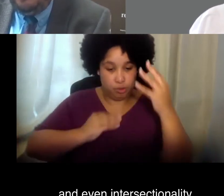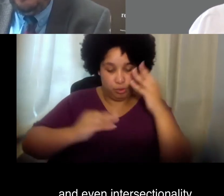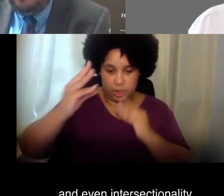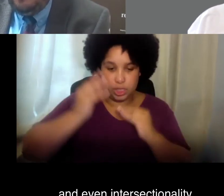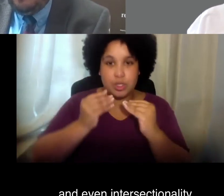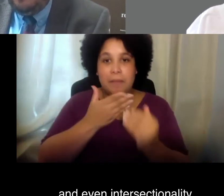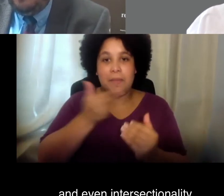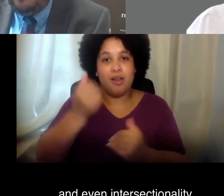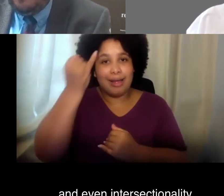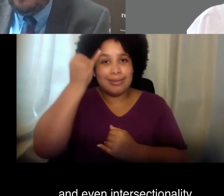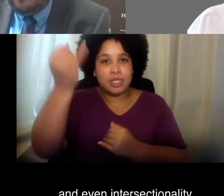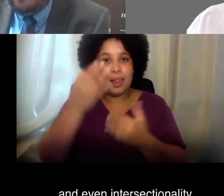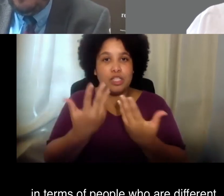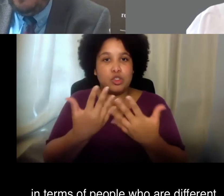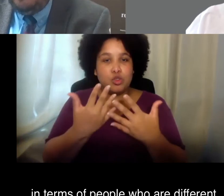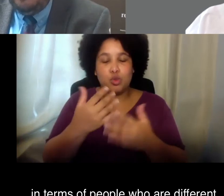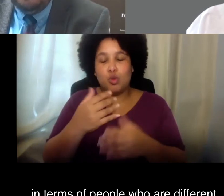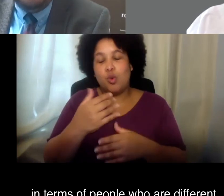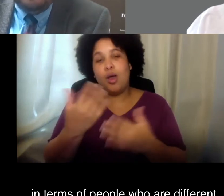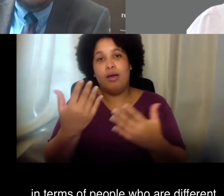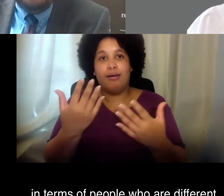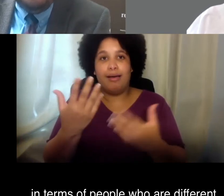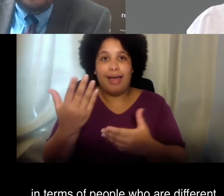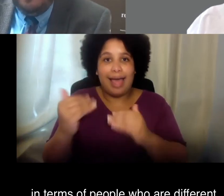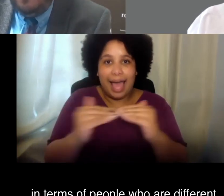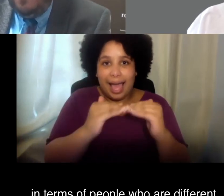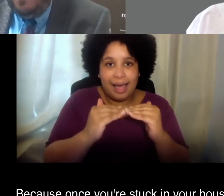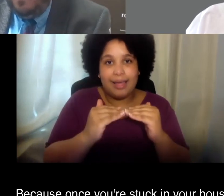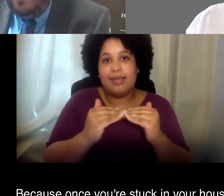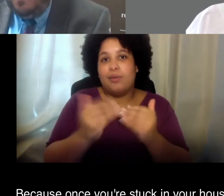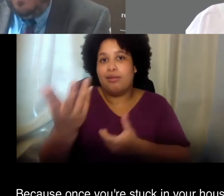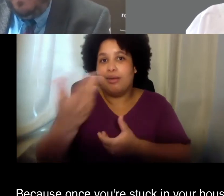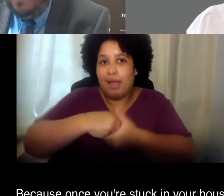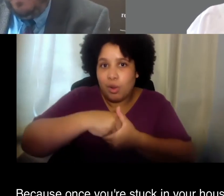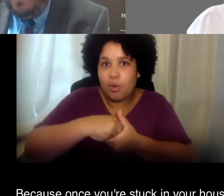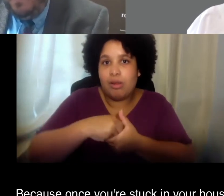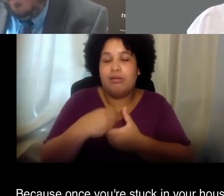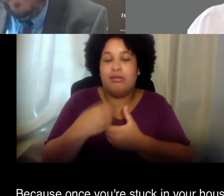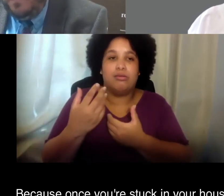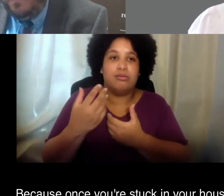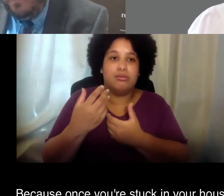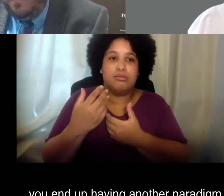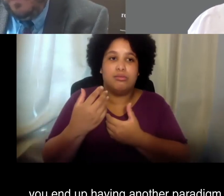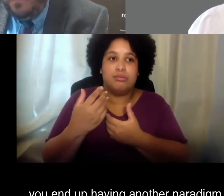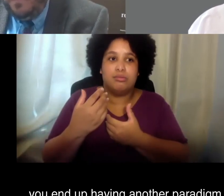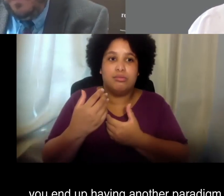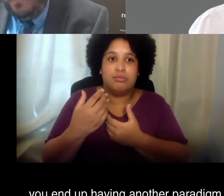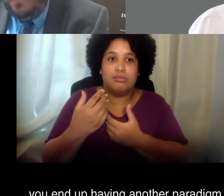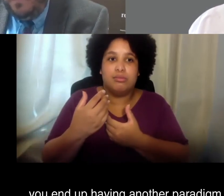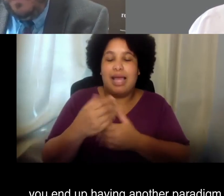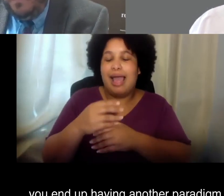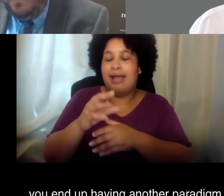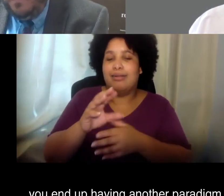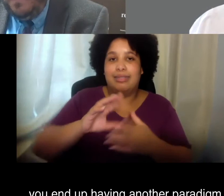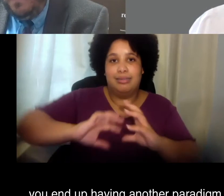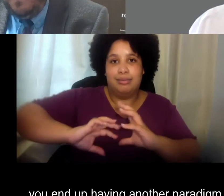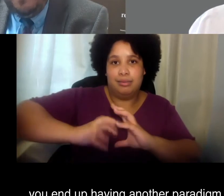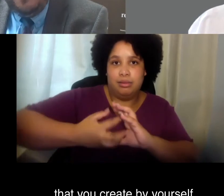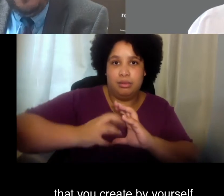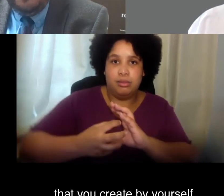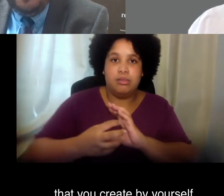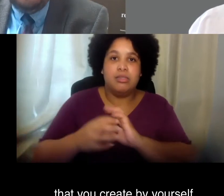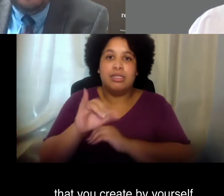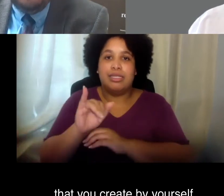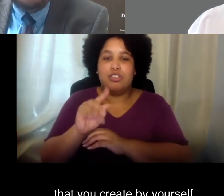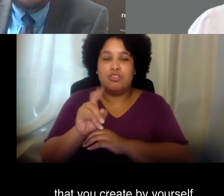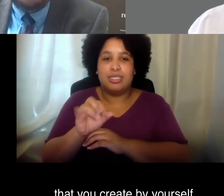even intersectionality in terms of people who are different. Because once you're stuck in your house, you end up having another paradigm that